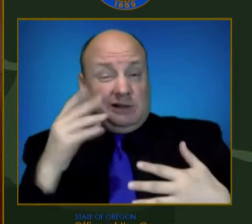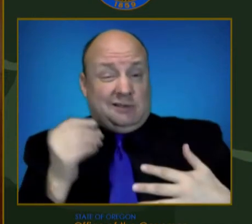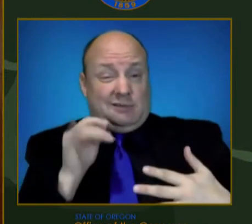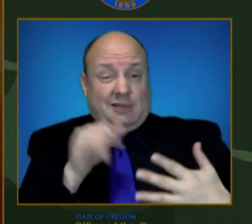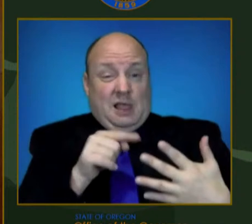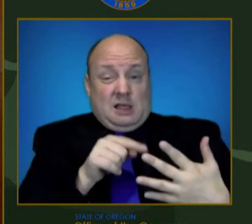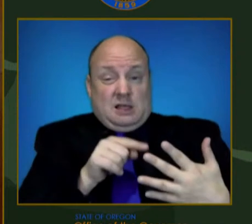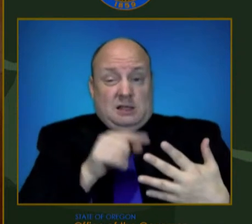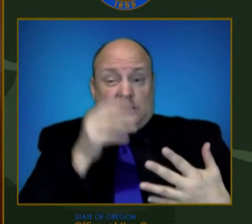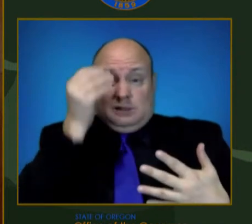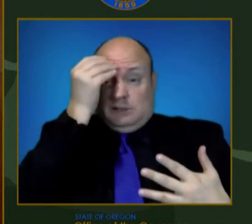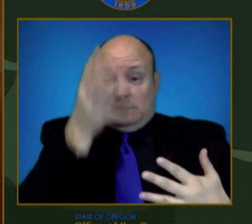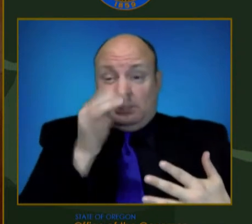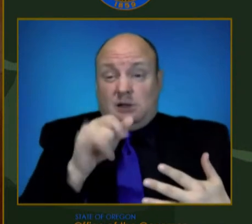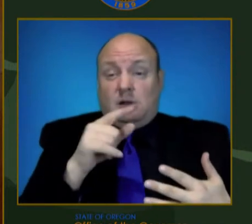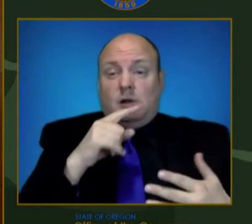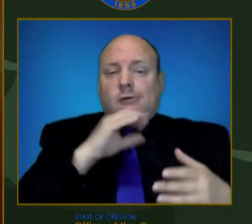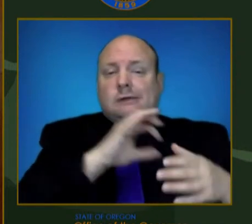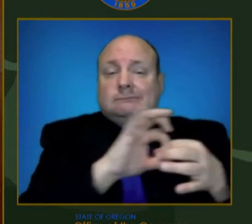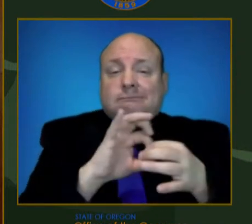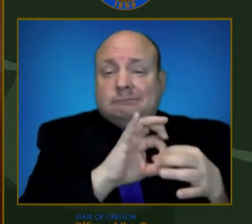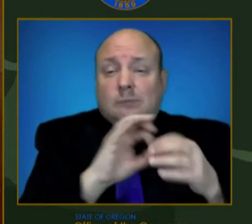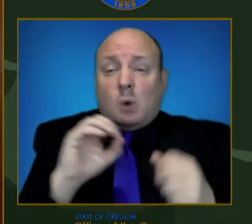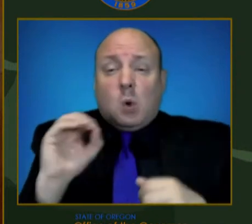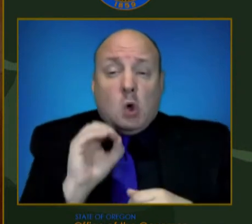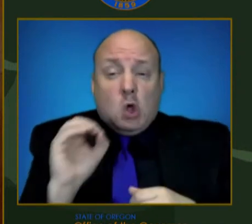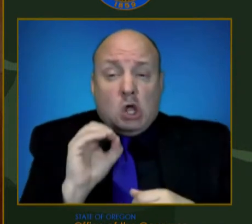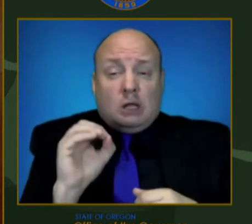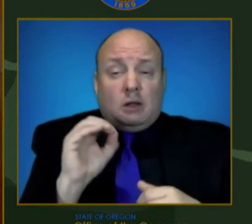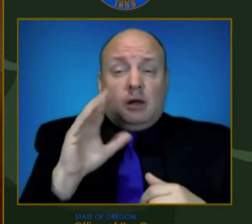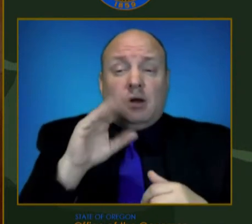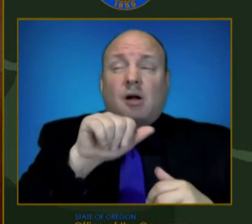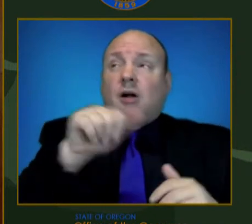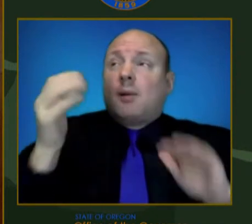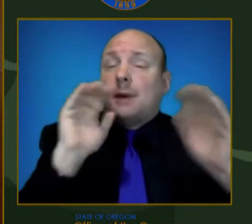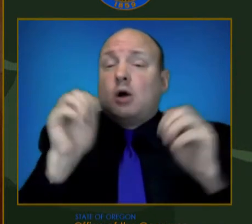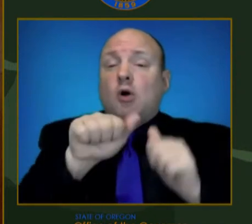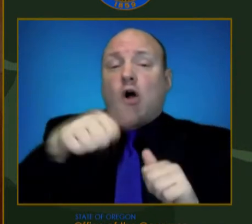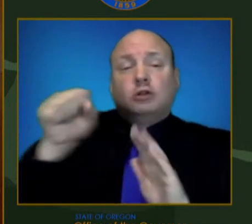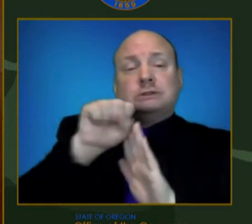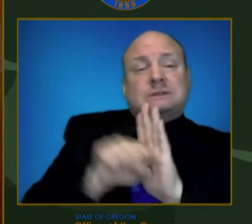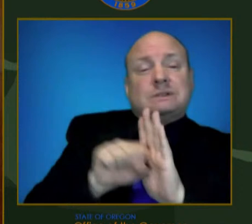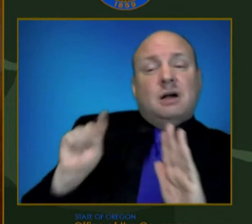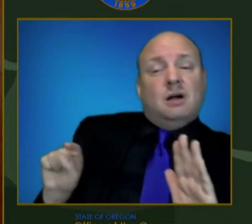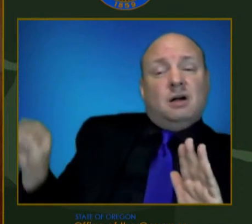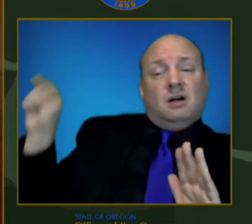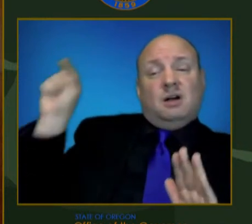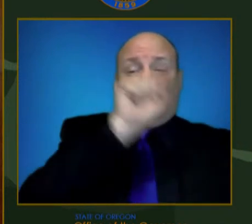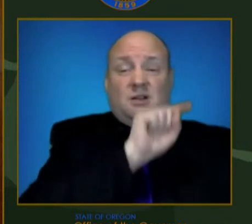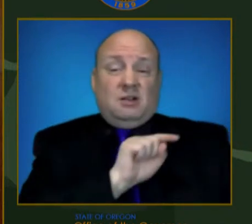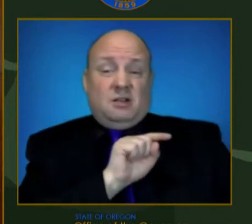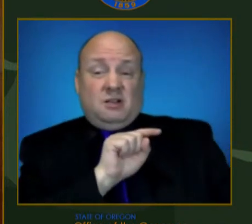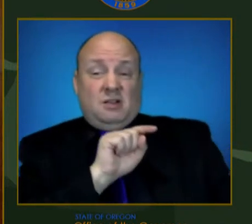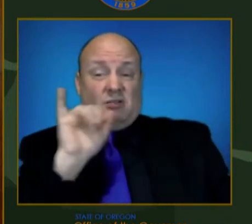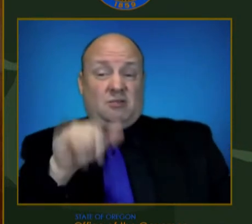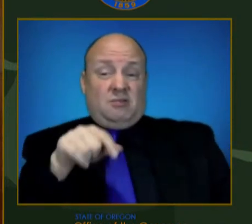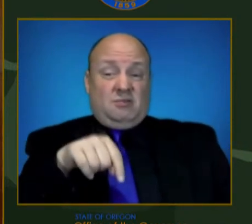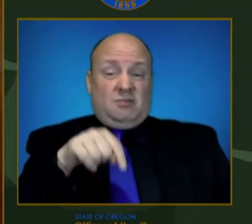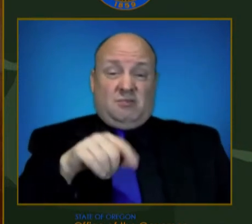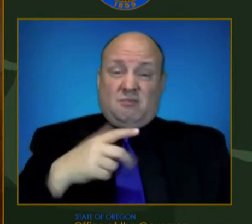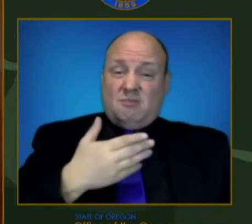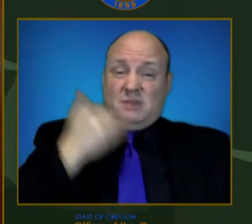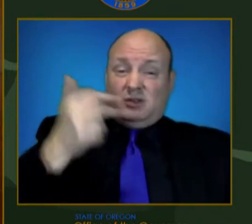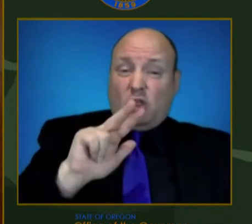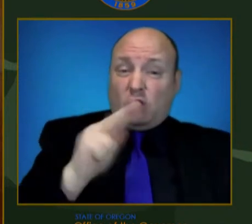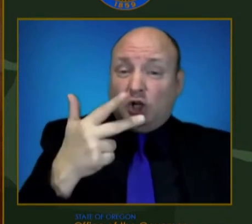together, Oregon has fared better than most. We remain 3rd in the nation for lowest cumulative